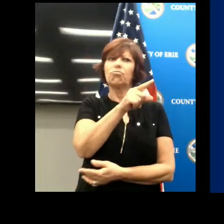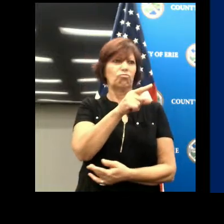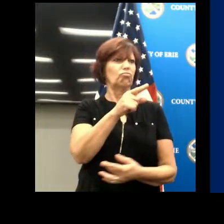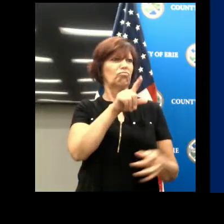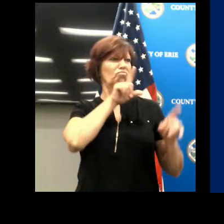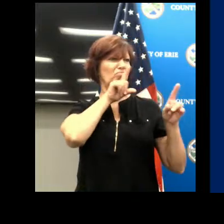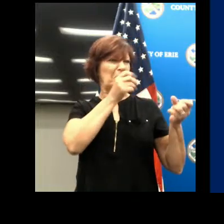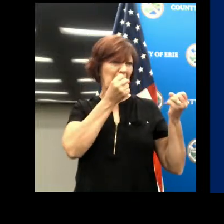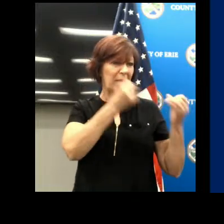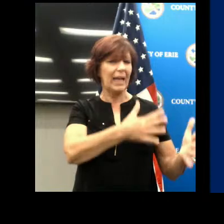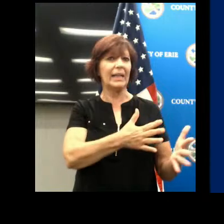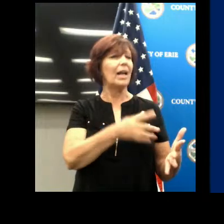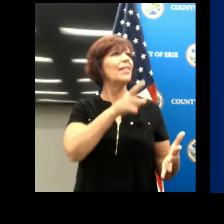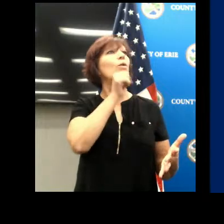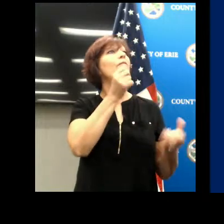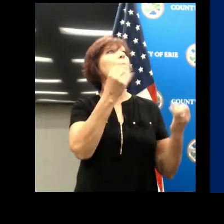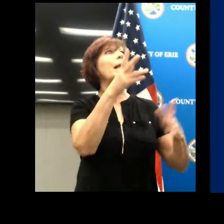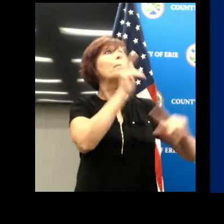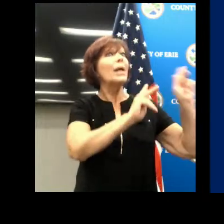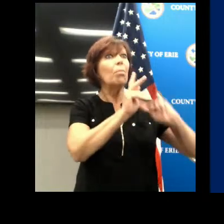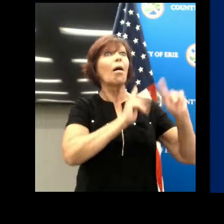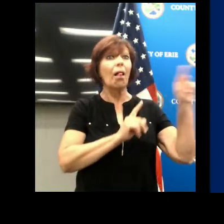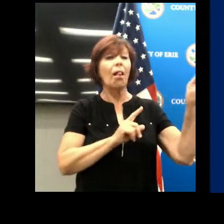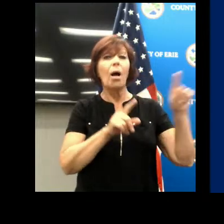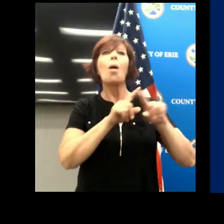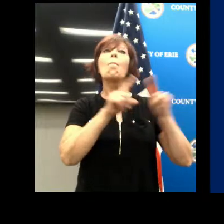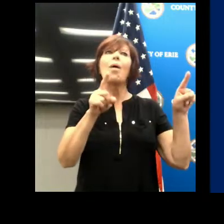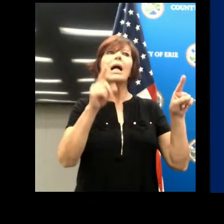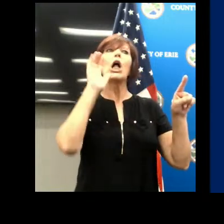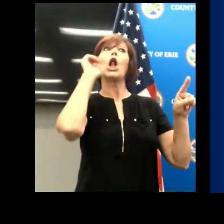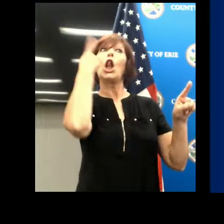probably don't have any more people than us, but will be counted with having more